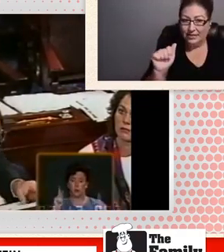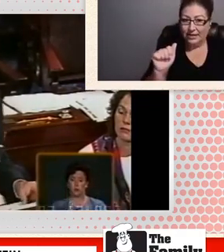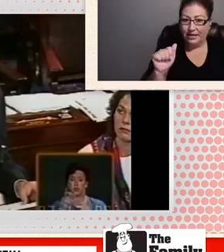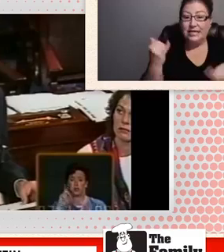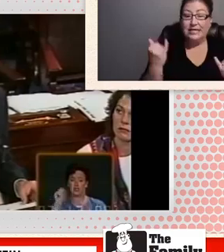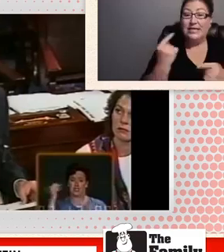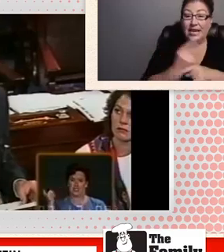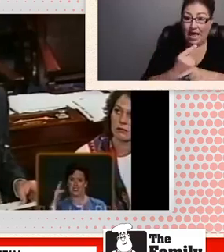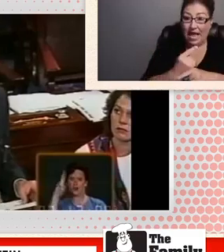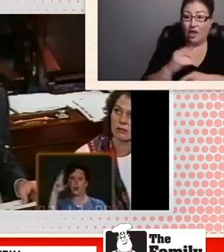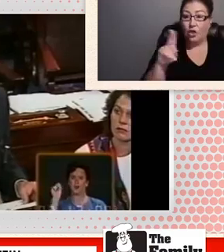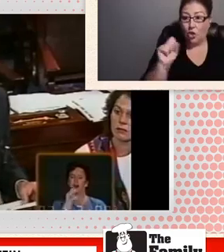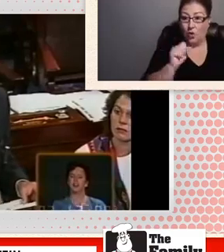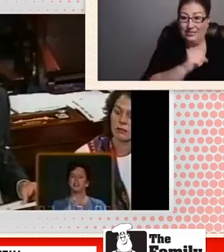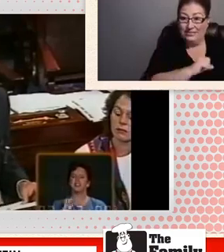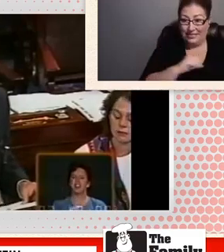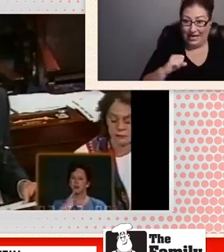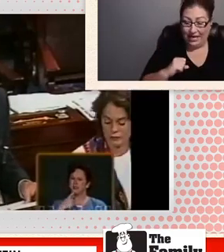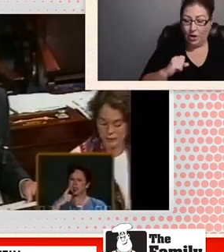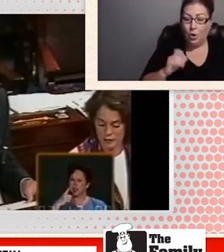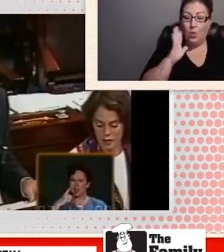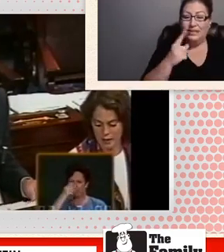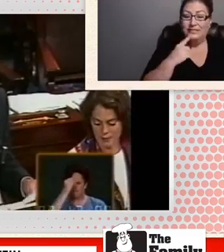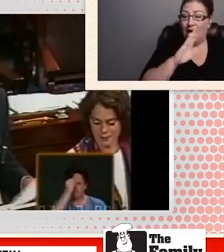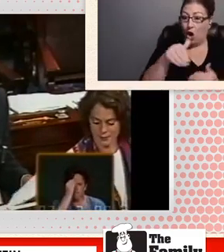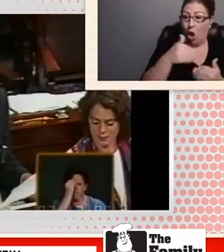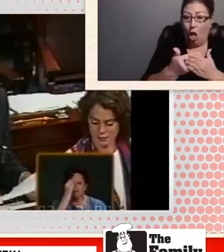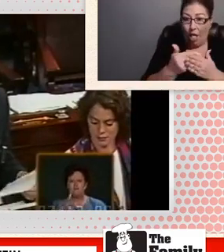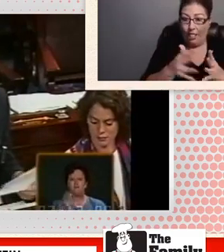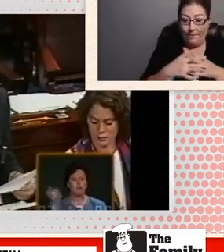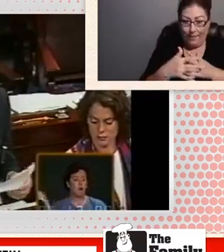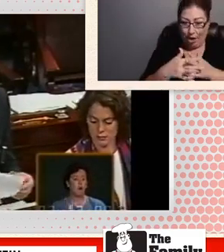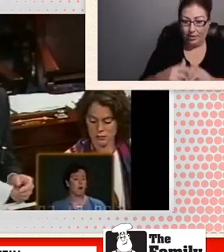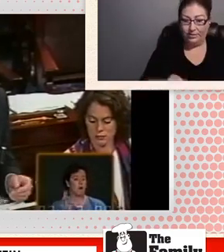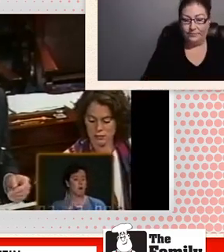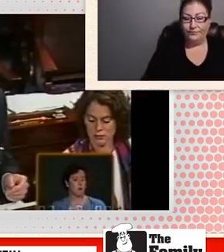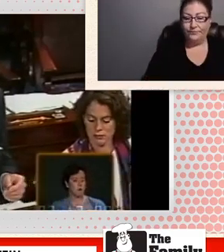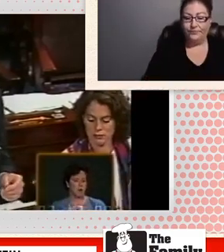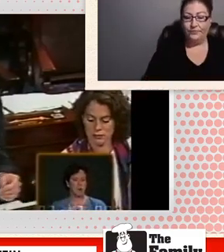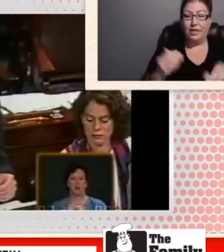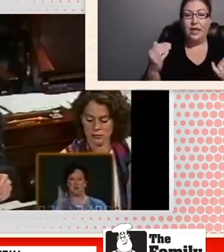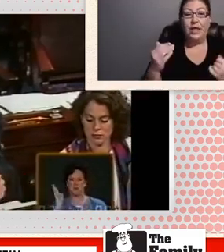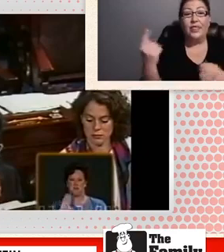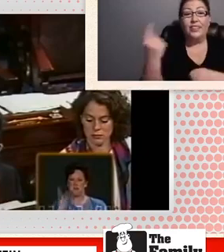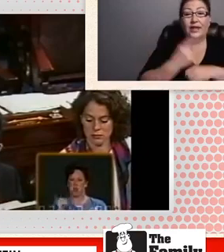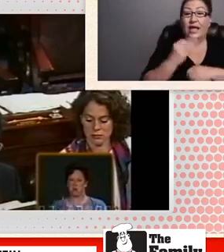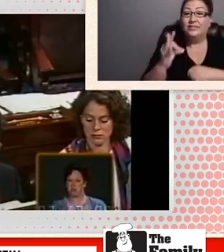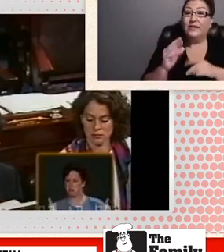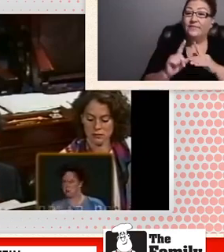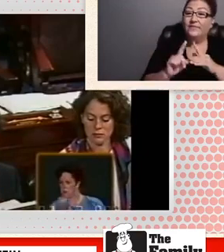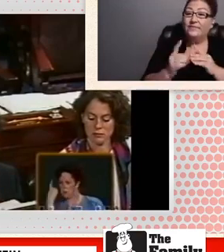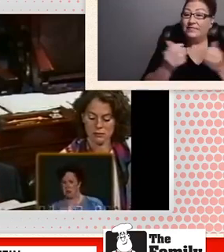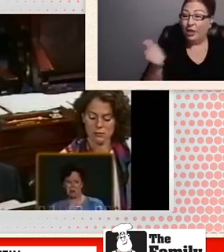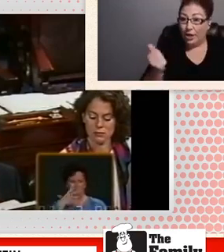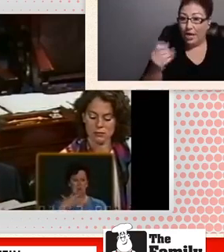Senate will say to all Americans that the days of segregation and inequality are over.